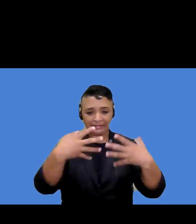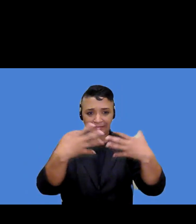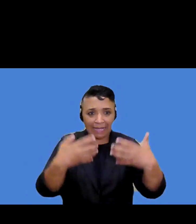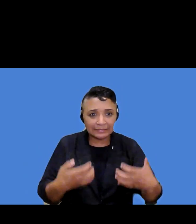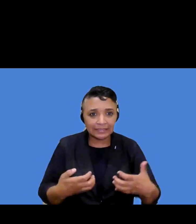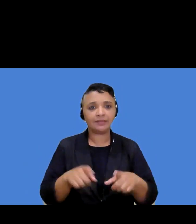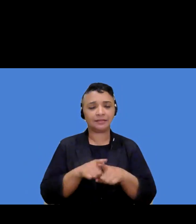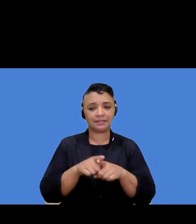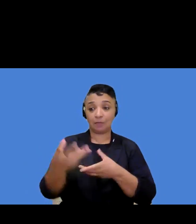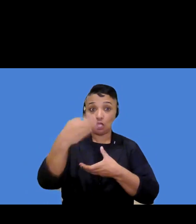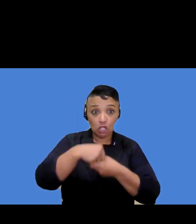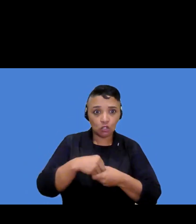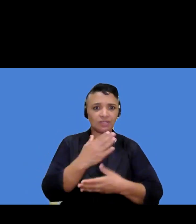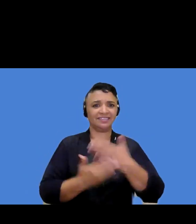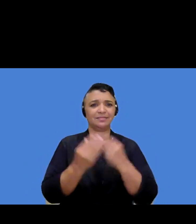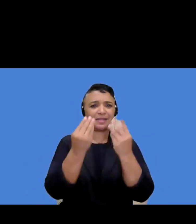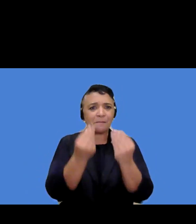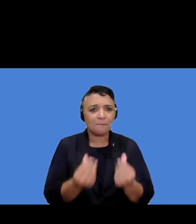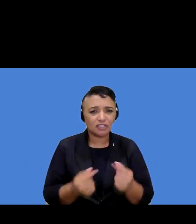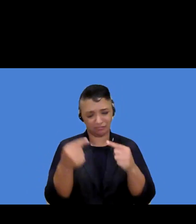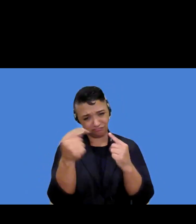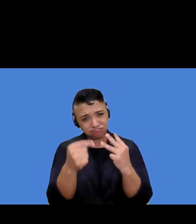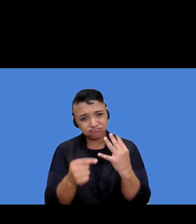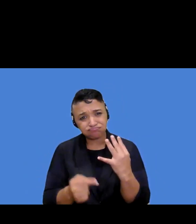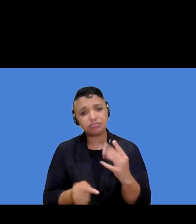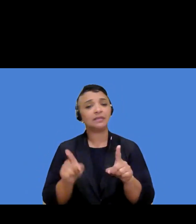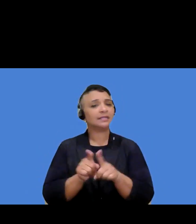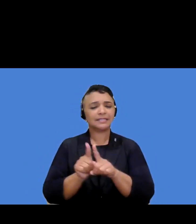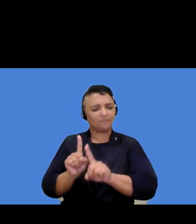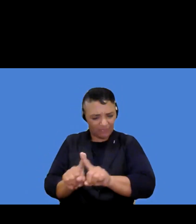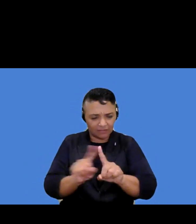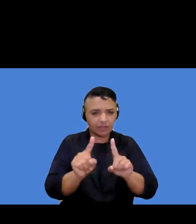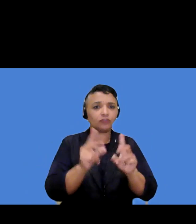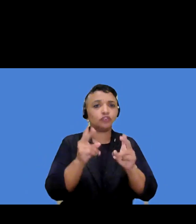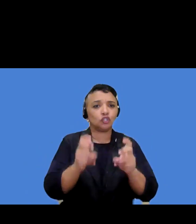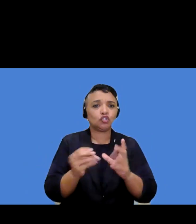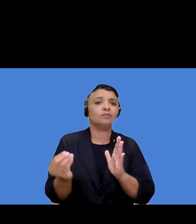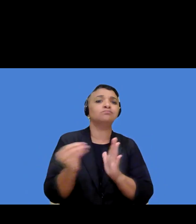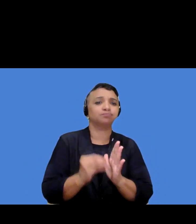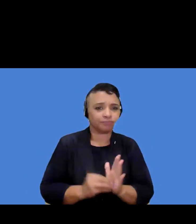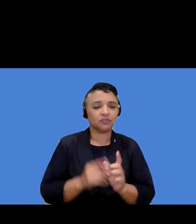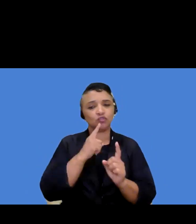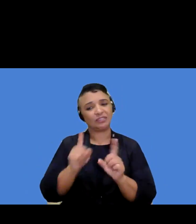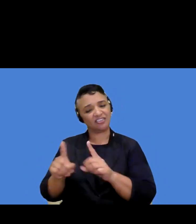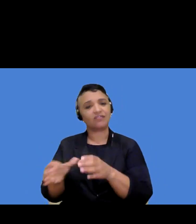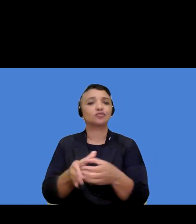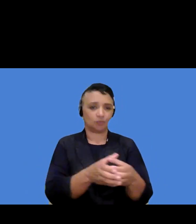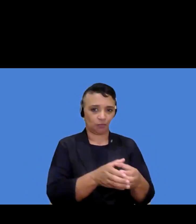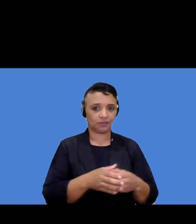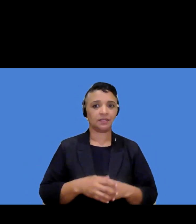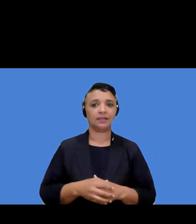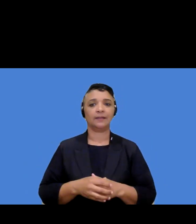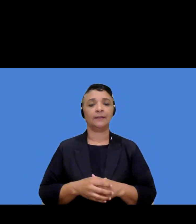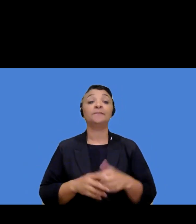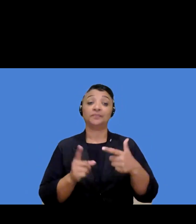disability budget, and it has opened several other avenues among the stakeholders and right holders. Second,